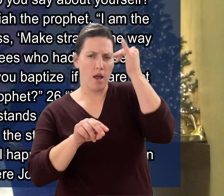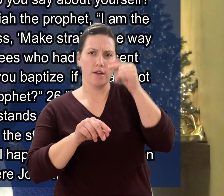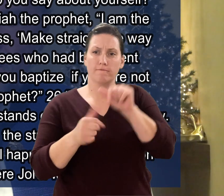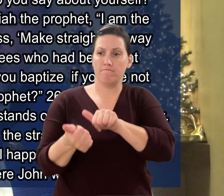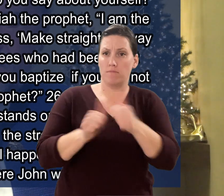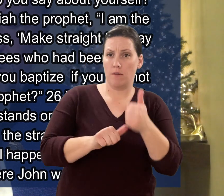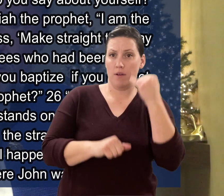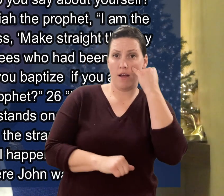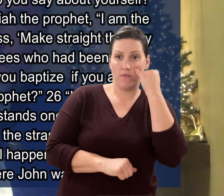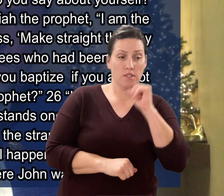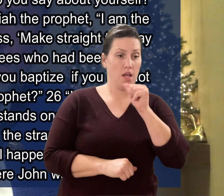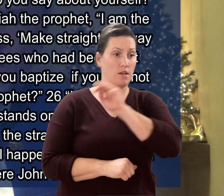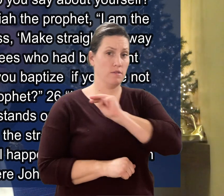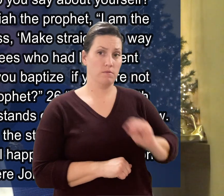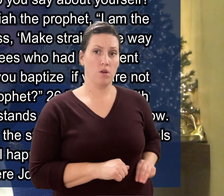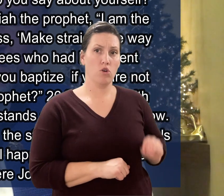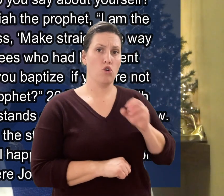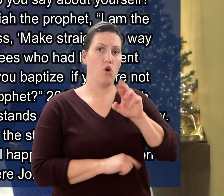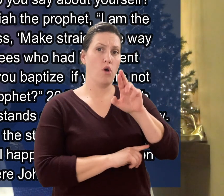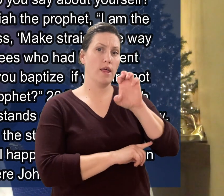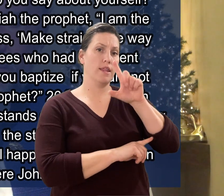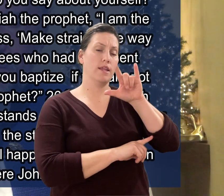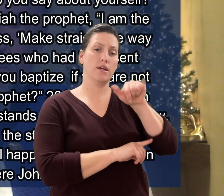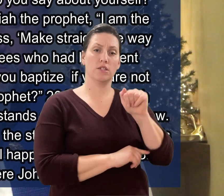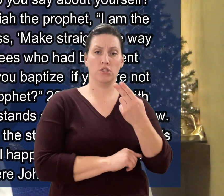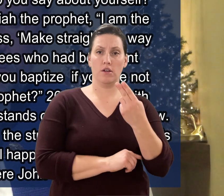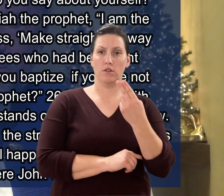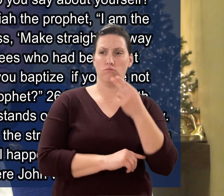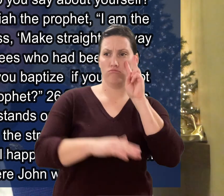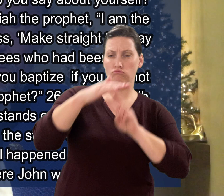baptize if you are not Messiah or Elijah or the prophet?"